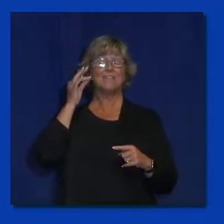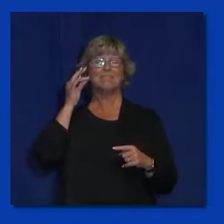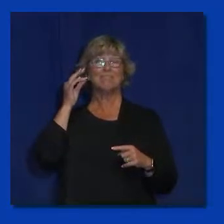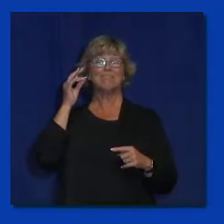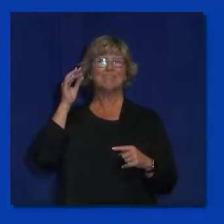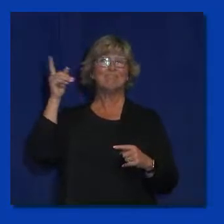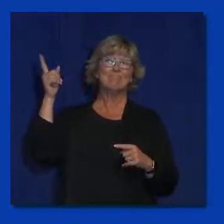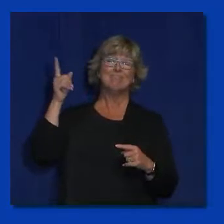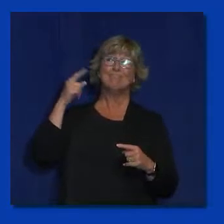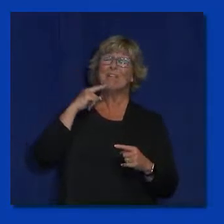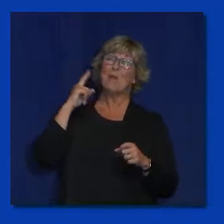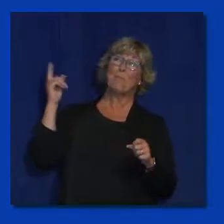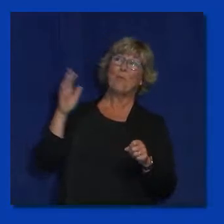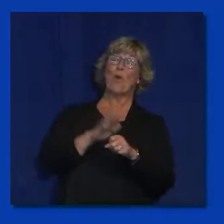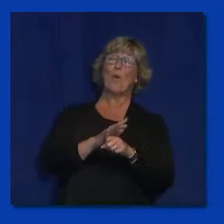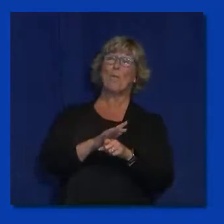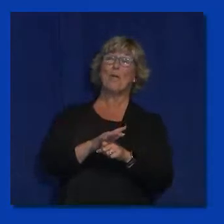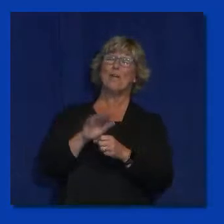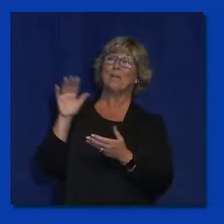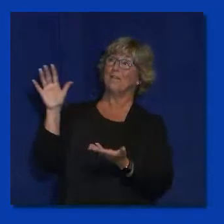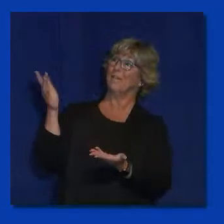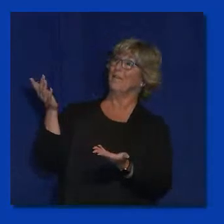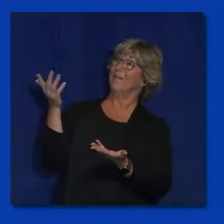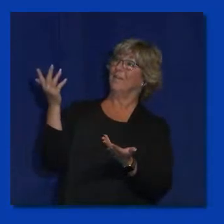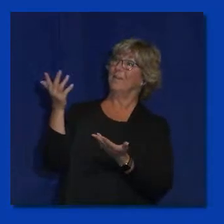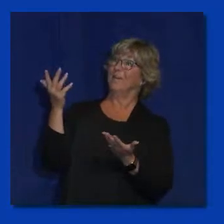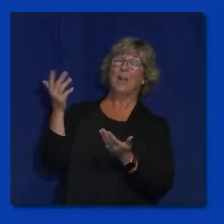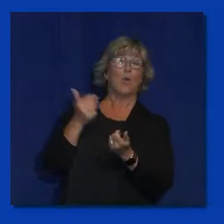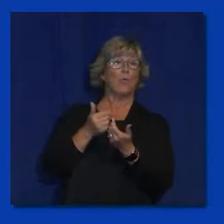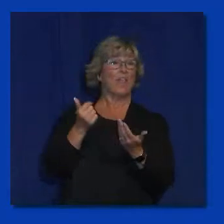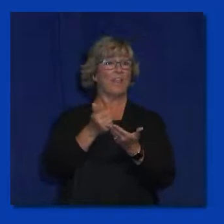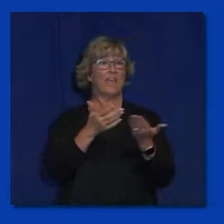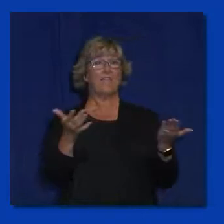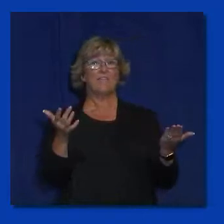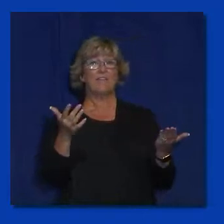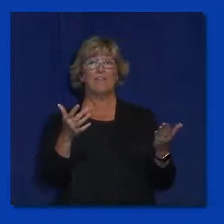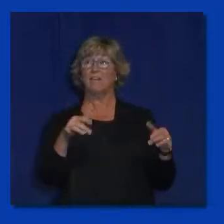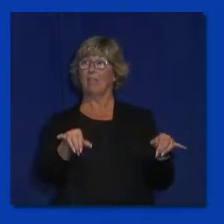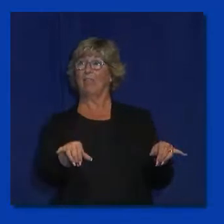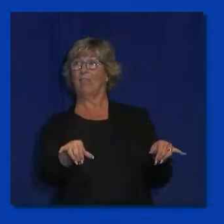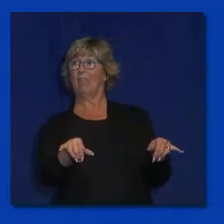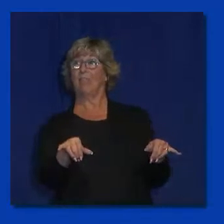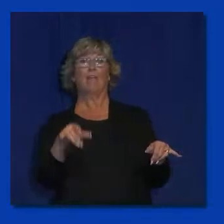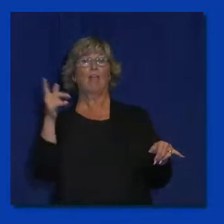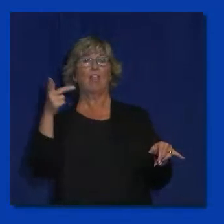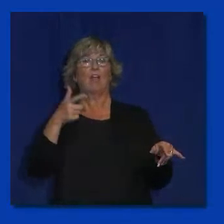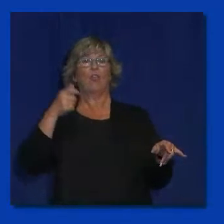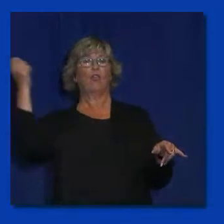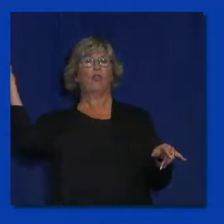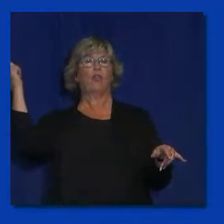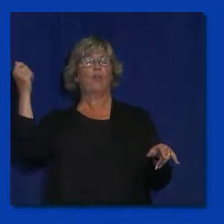promise, they initiated it, and now with everything that's stuck, they're pulling